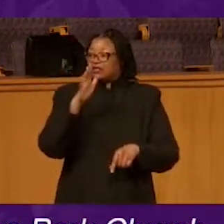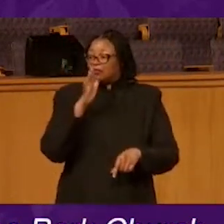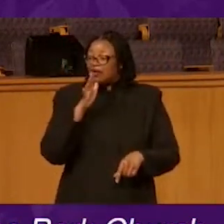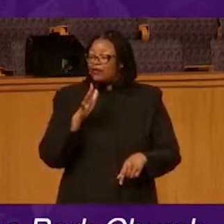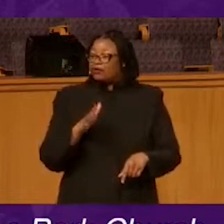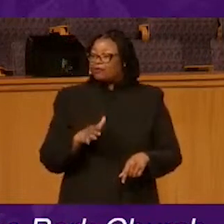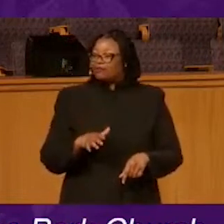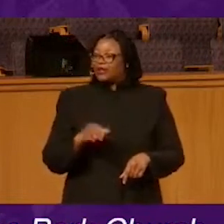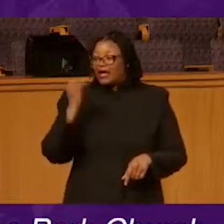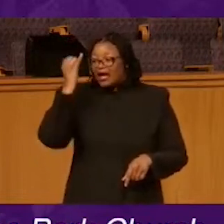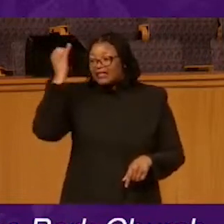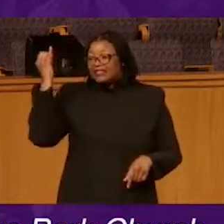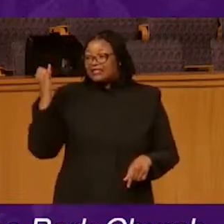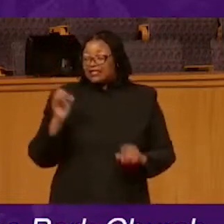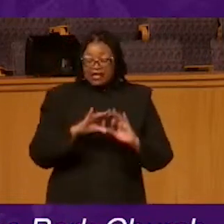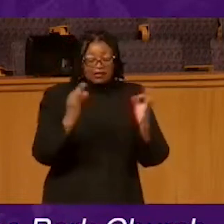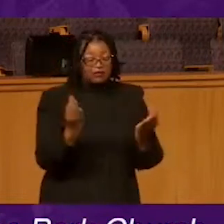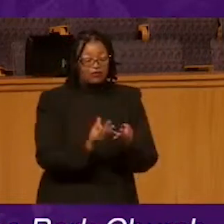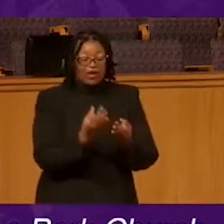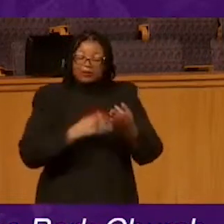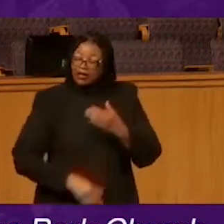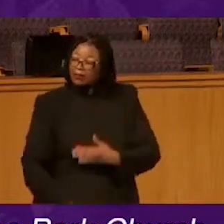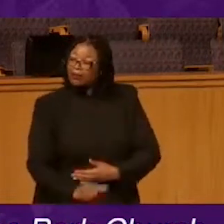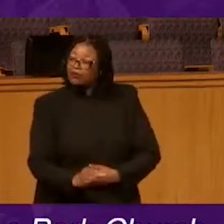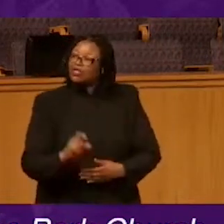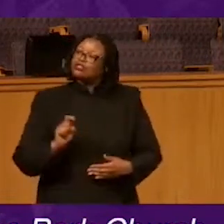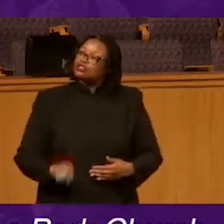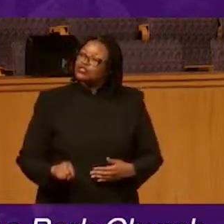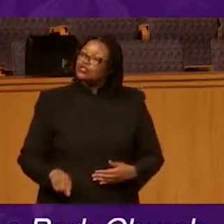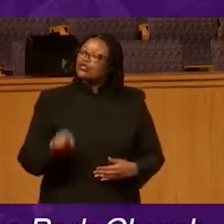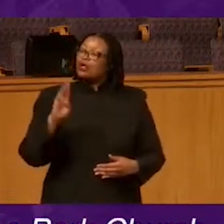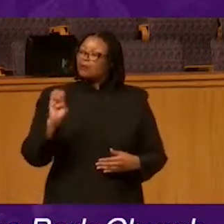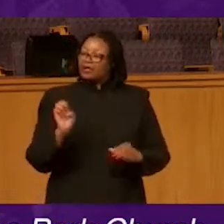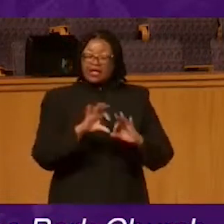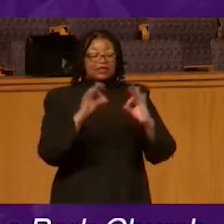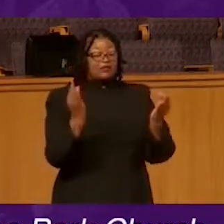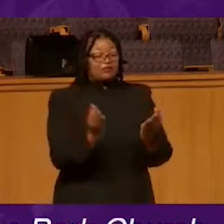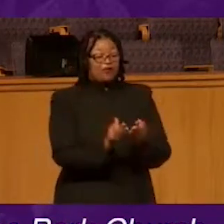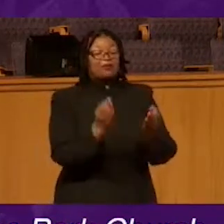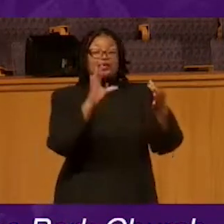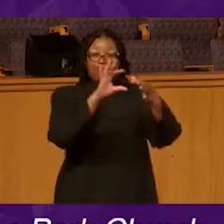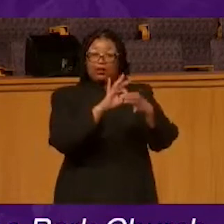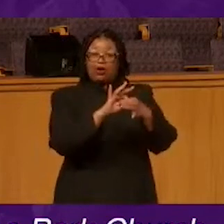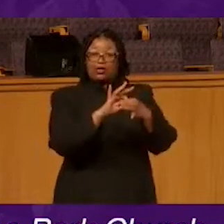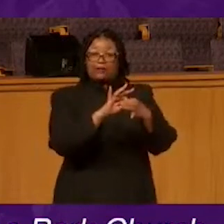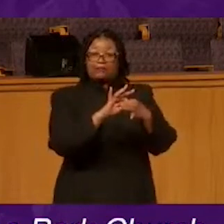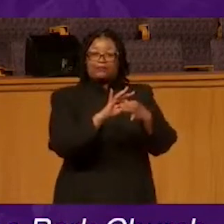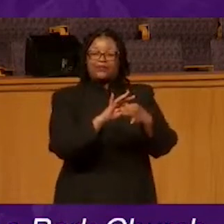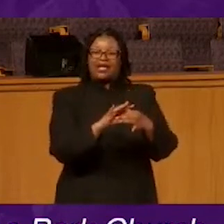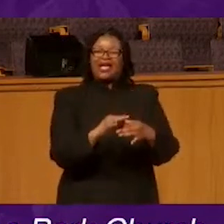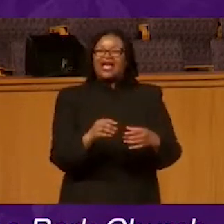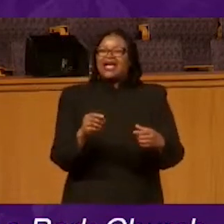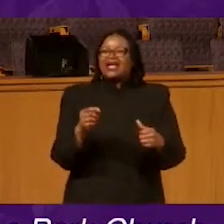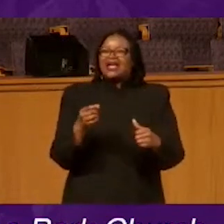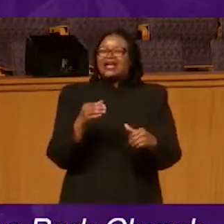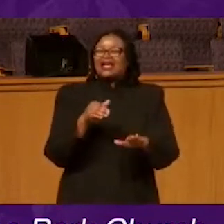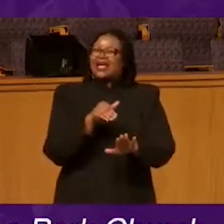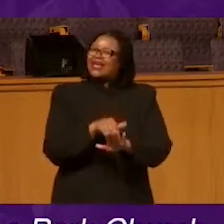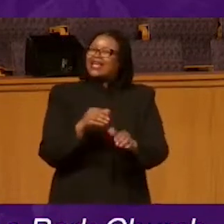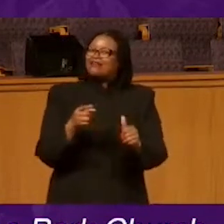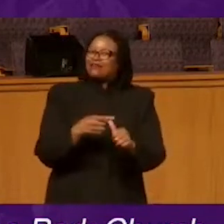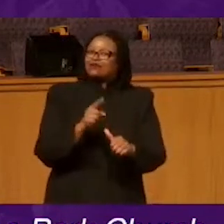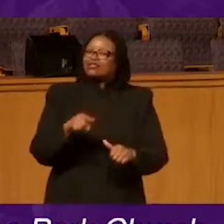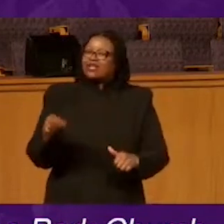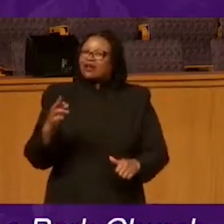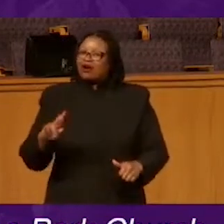the family of birth should be the family of belonging. And at first they are. But then